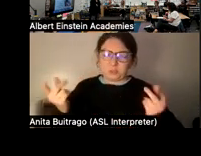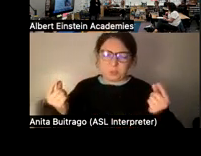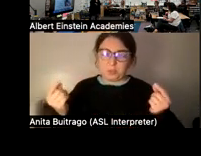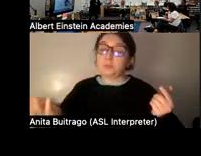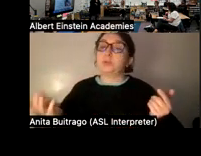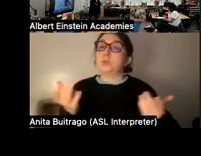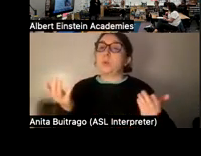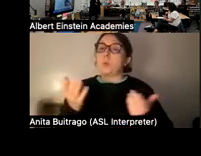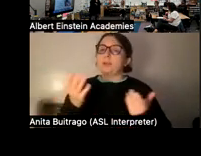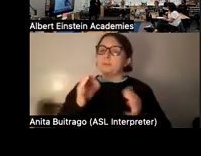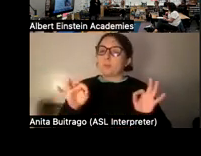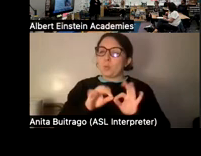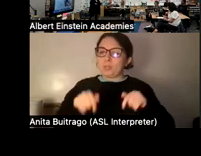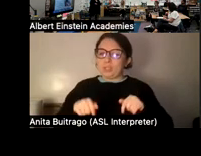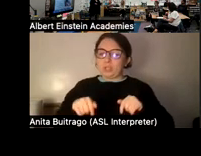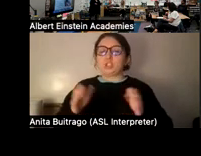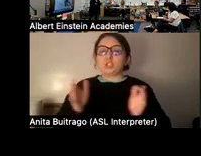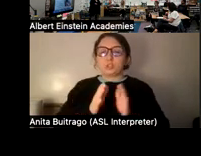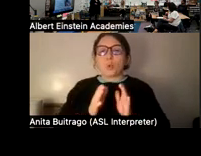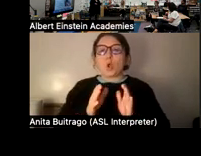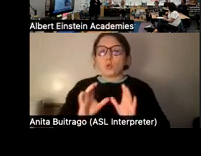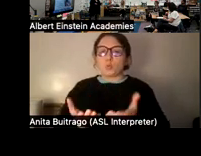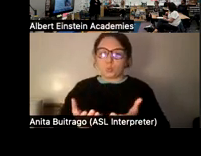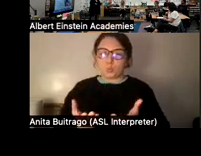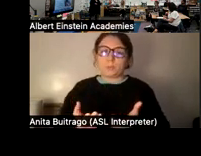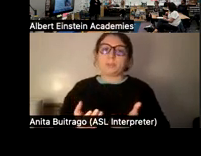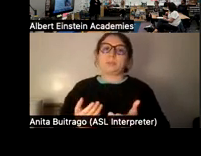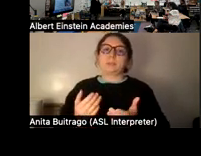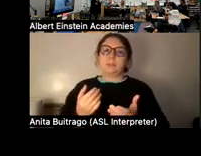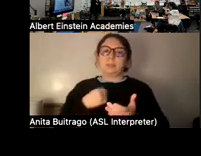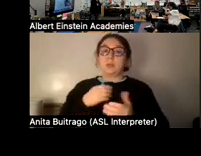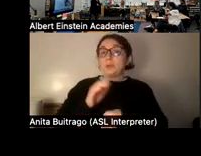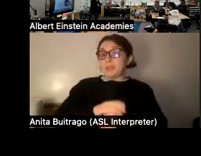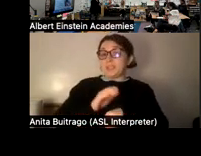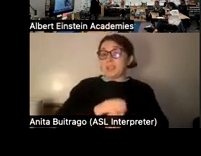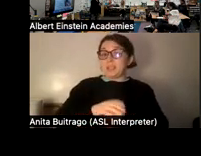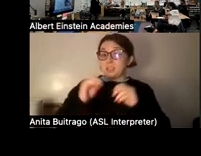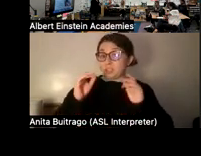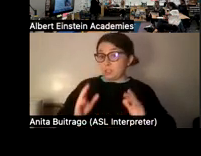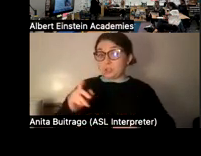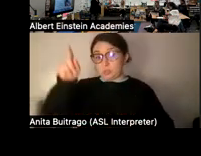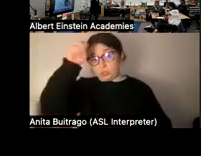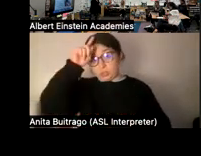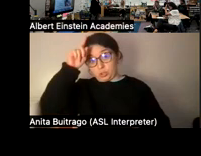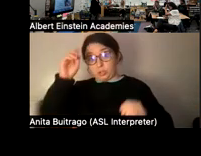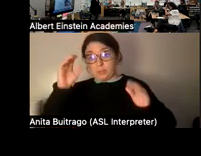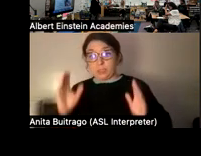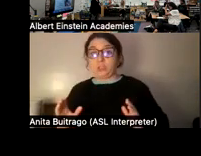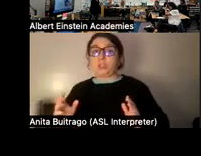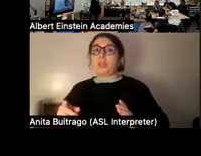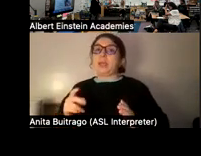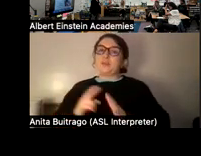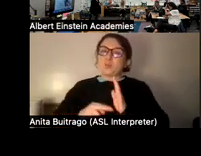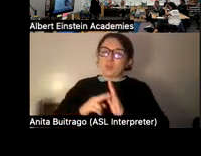have small groups that are happening in the classroom with their English teachers and their German teachers. So when they do reading groups, they are providing